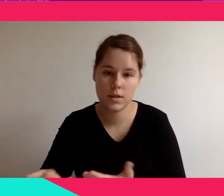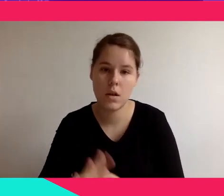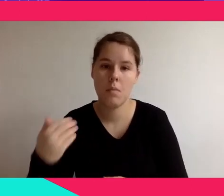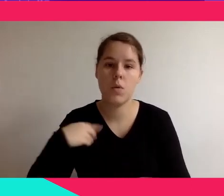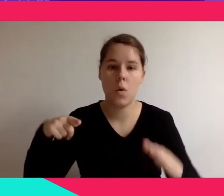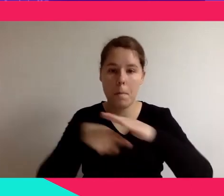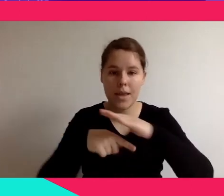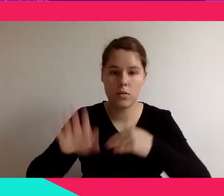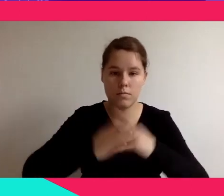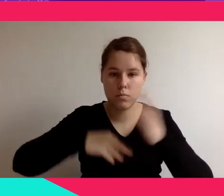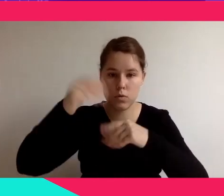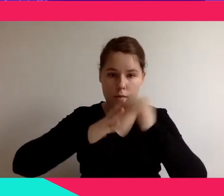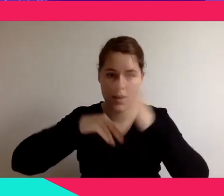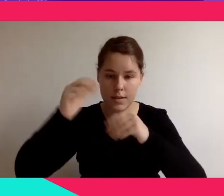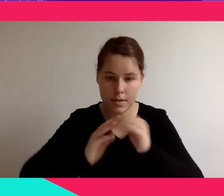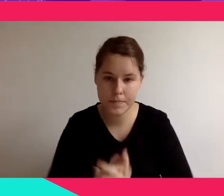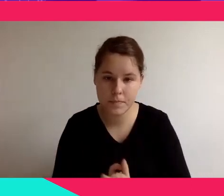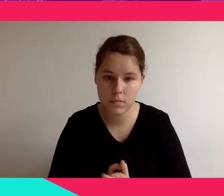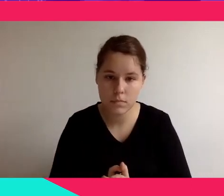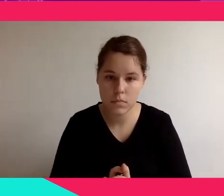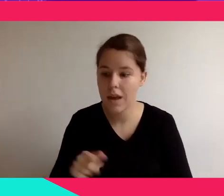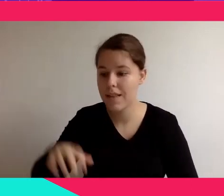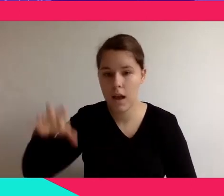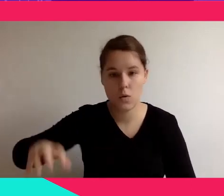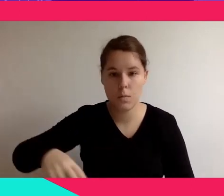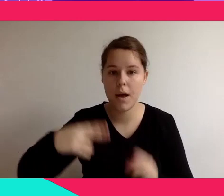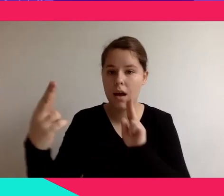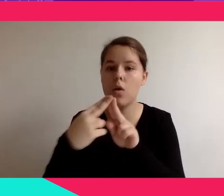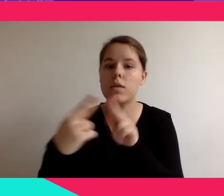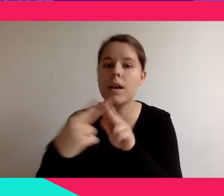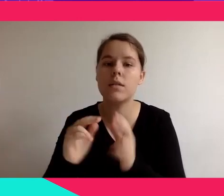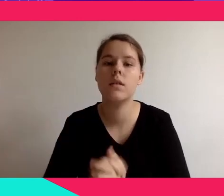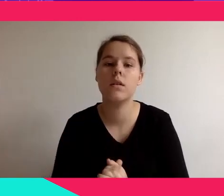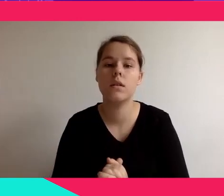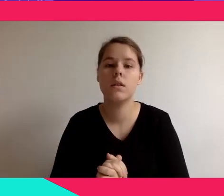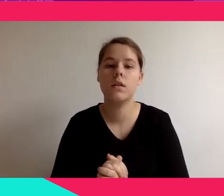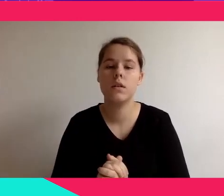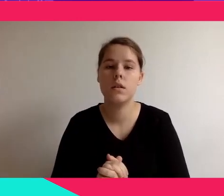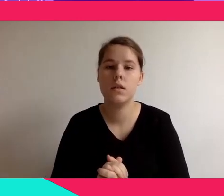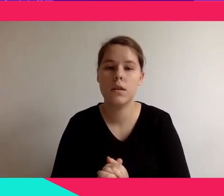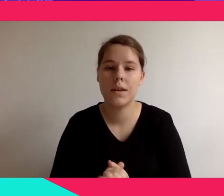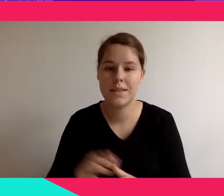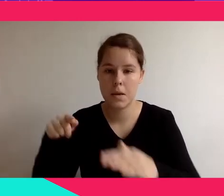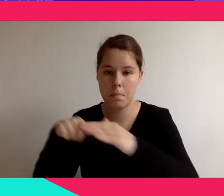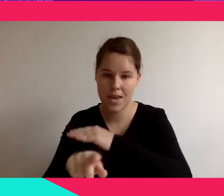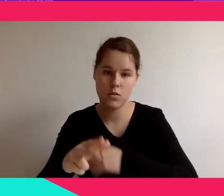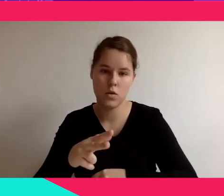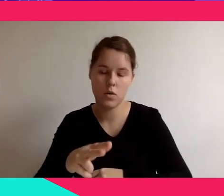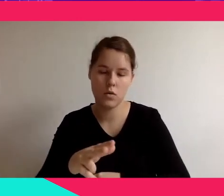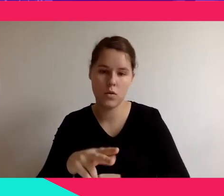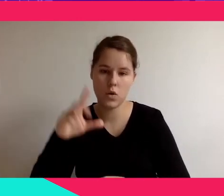up with the Copenhagen Metro Company to create a huge remix of artworks from the SMK collection